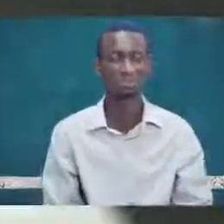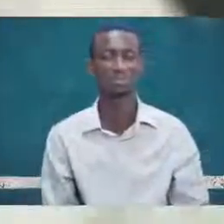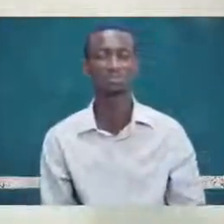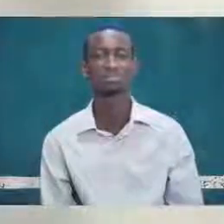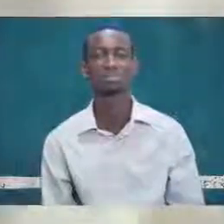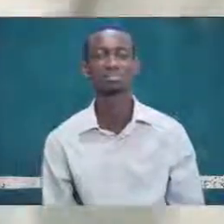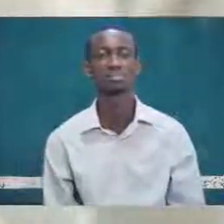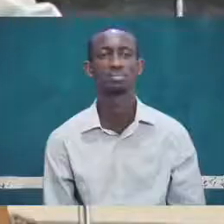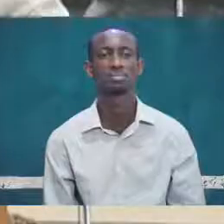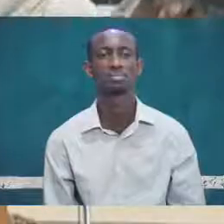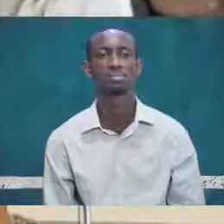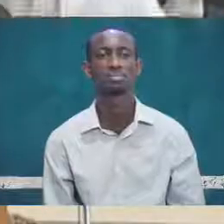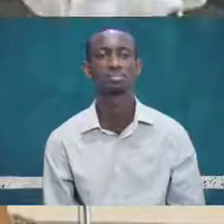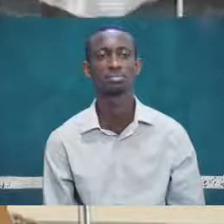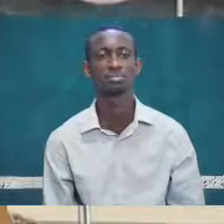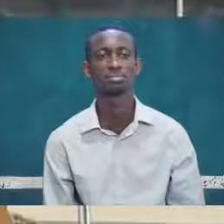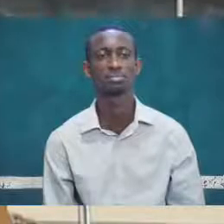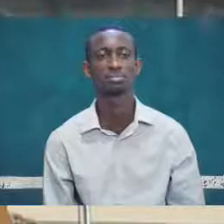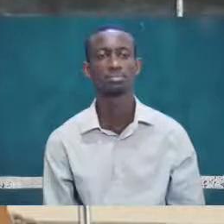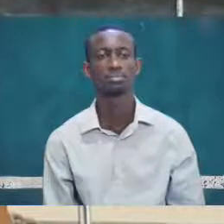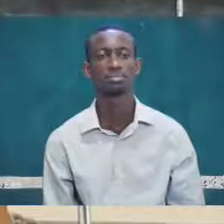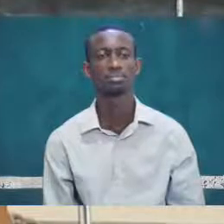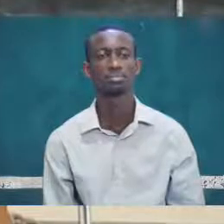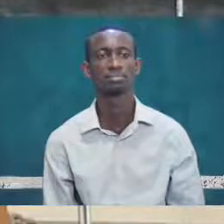happening to the lead oxide.